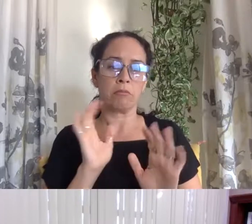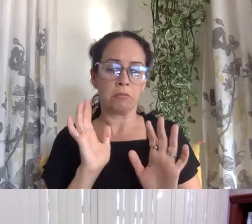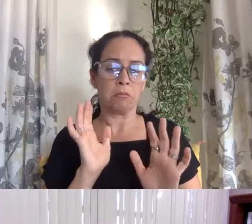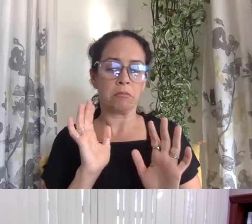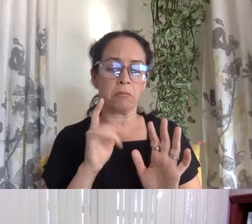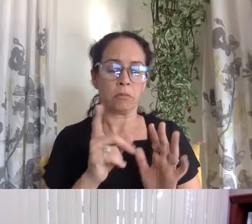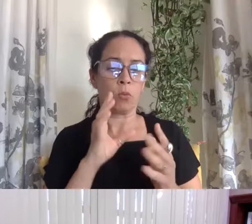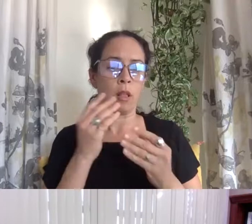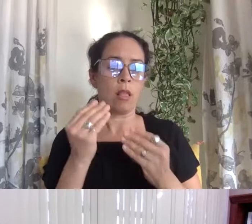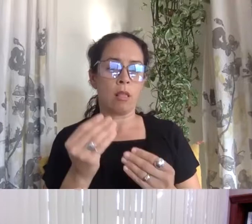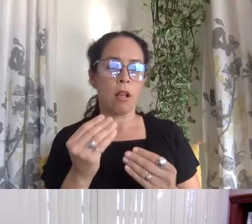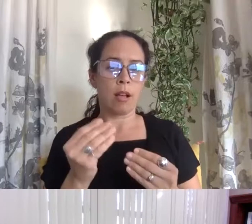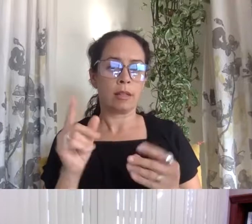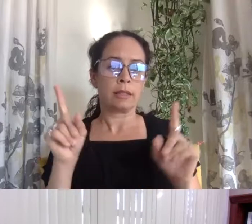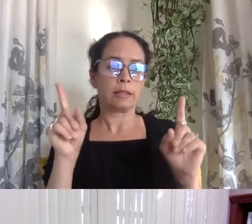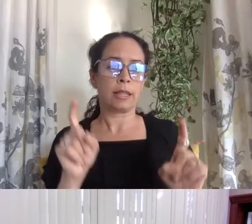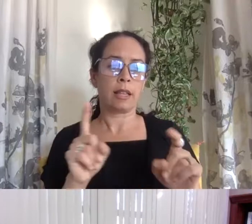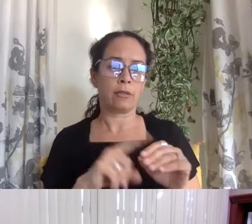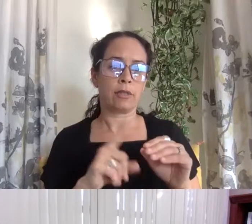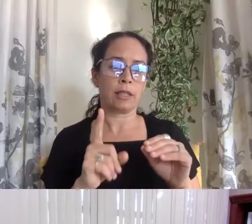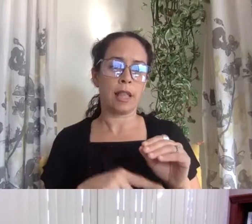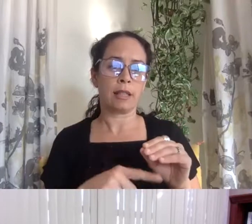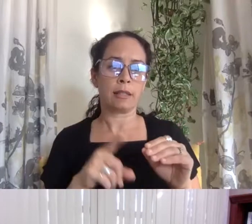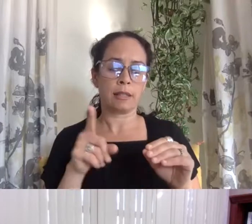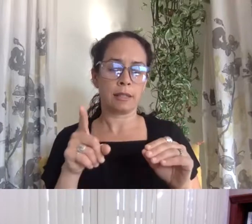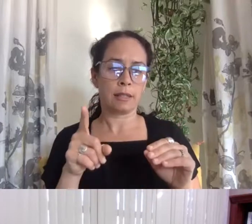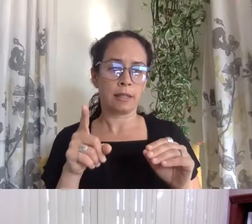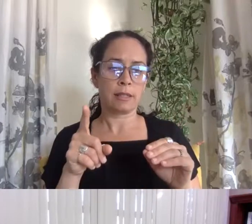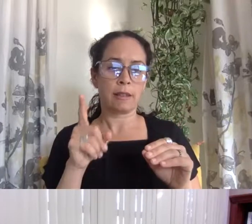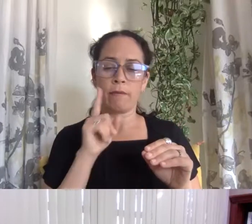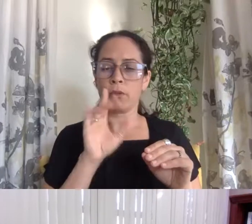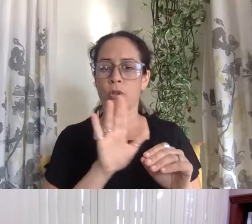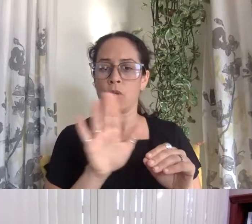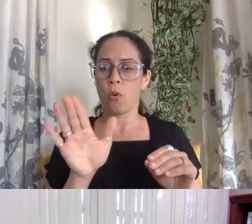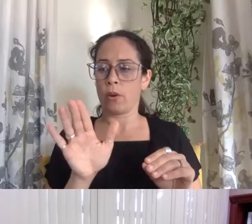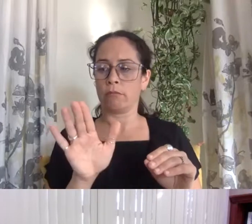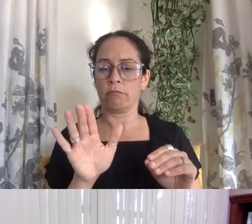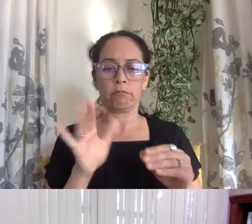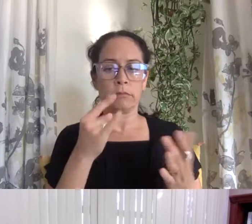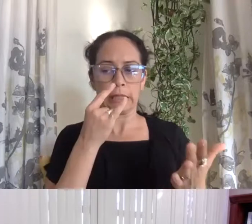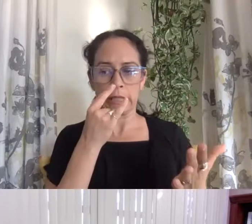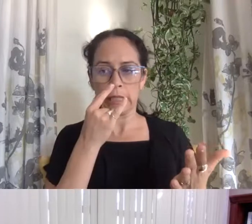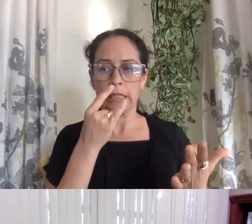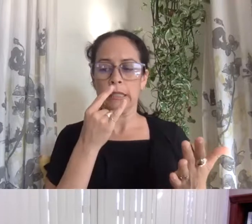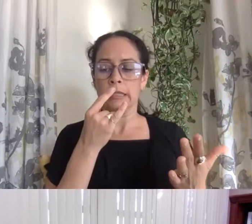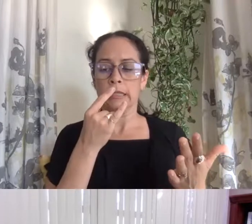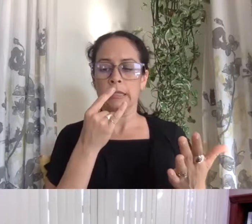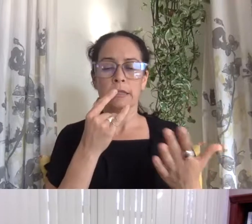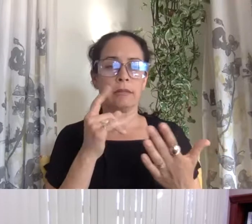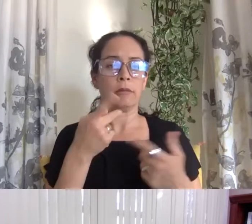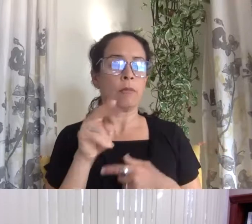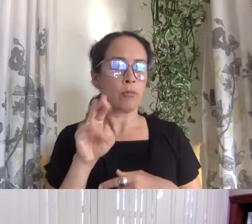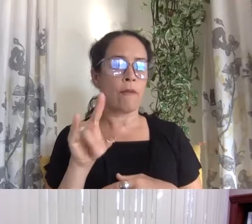the test results to the actual your kid's